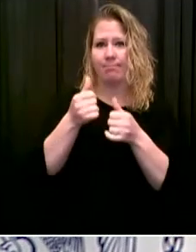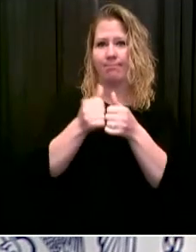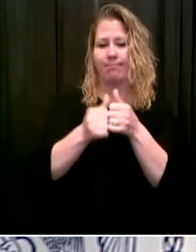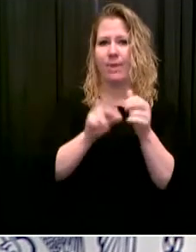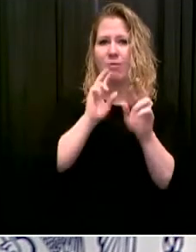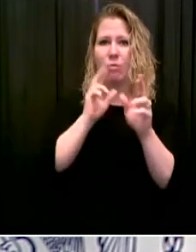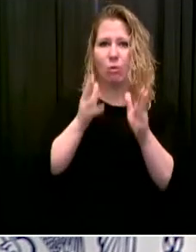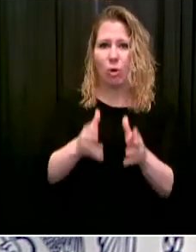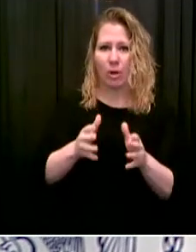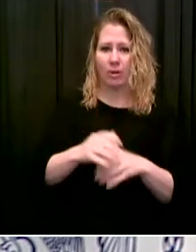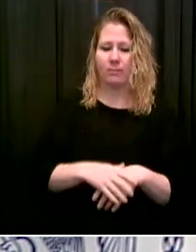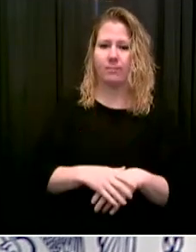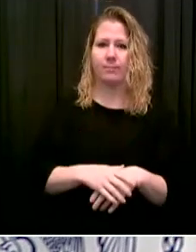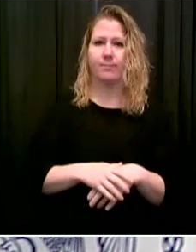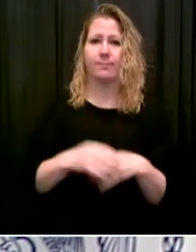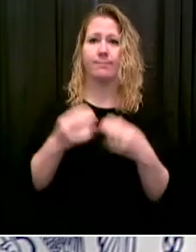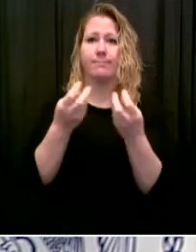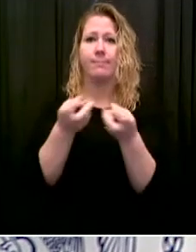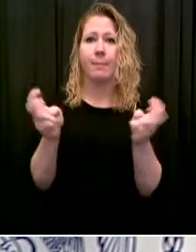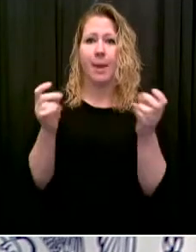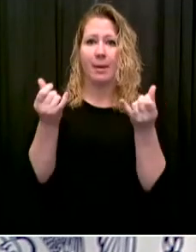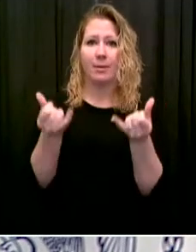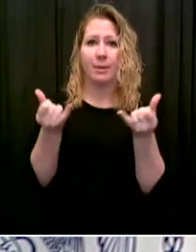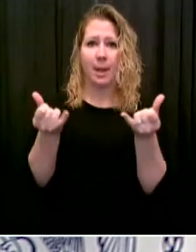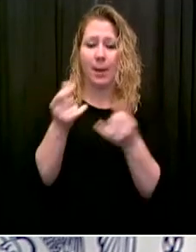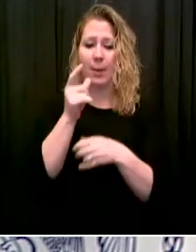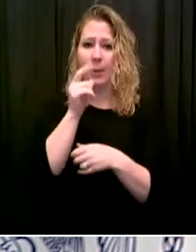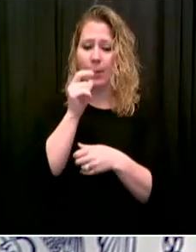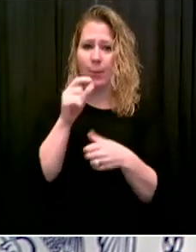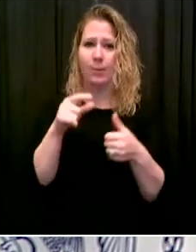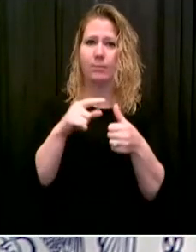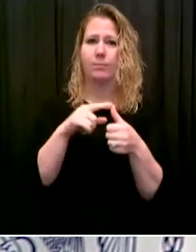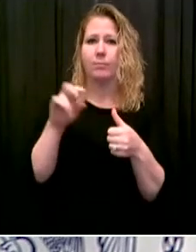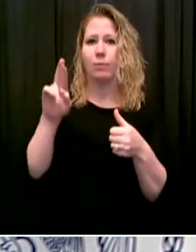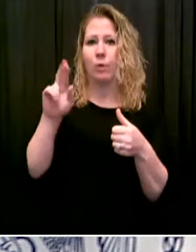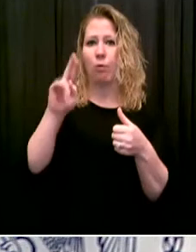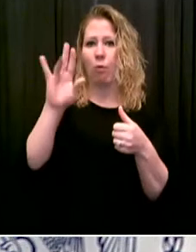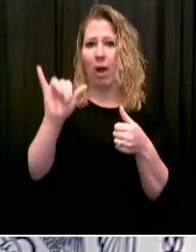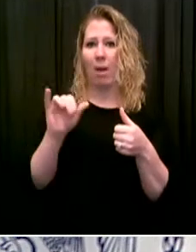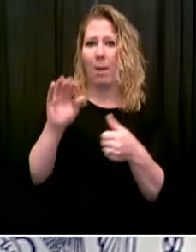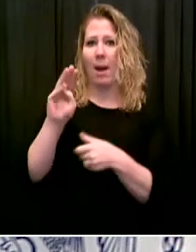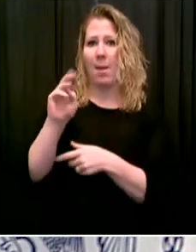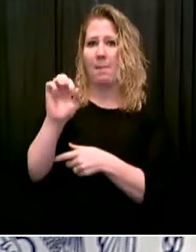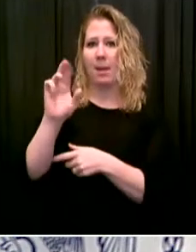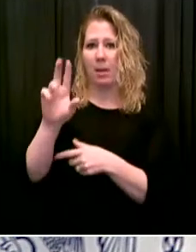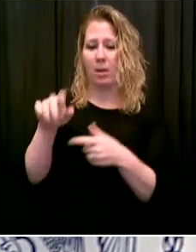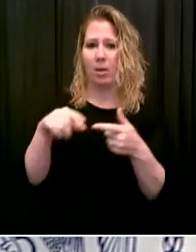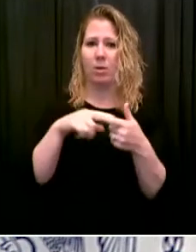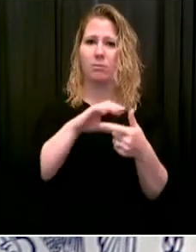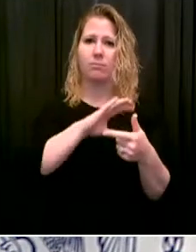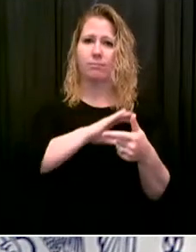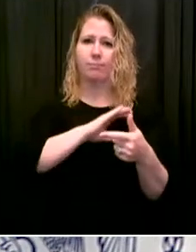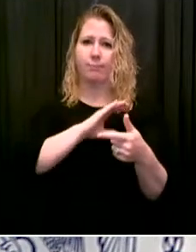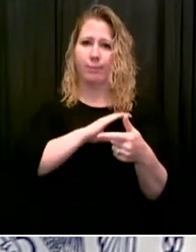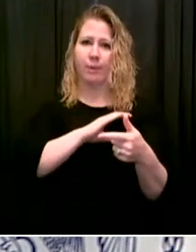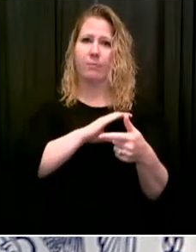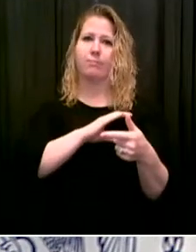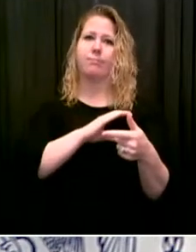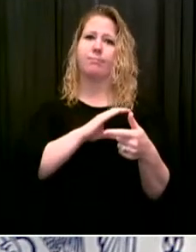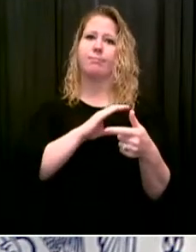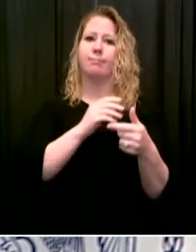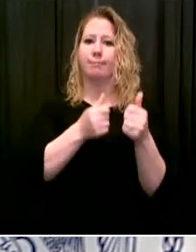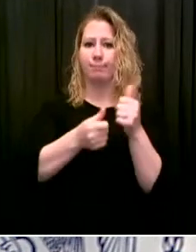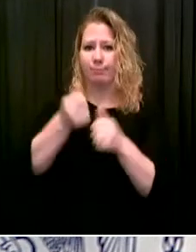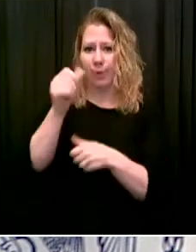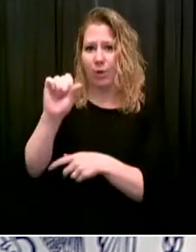Rabbi Michael Miller, Police Commissioner Shea, Dr. Katz, Dr. Varma, and Kapel Angani, Counsel to